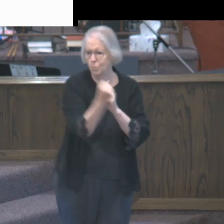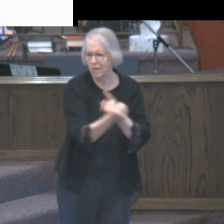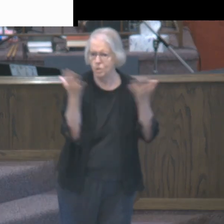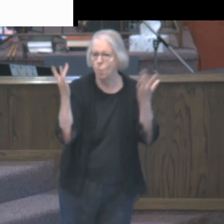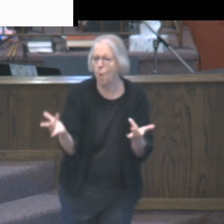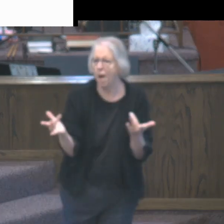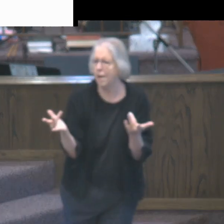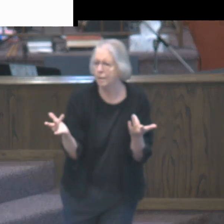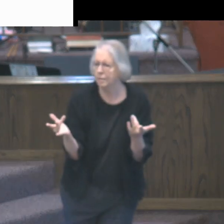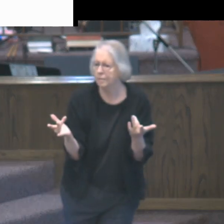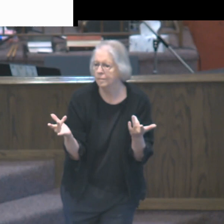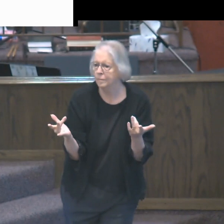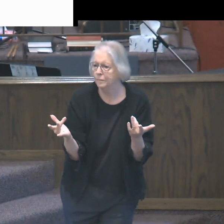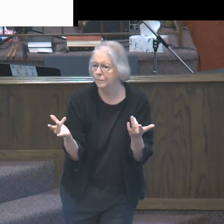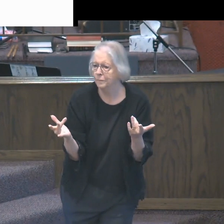perfection